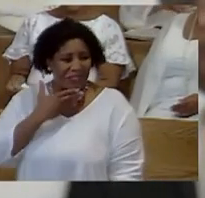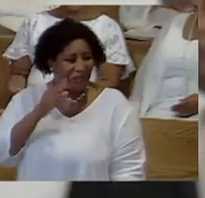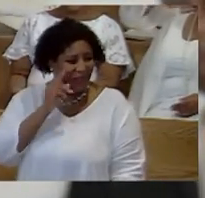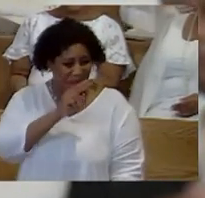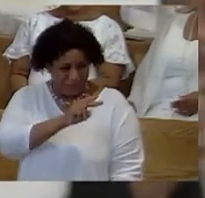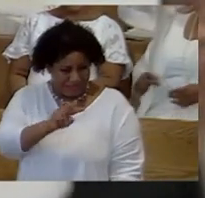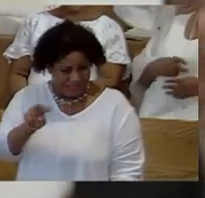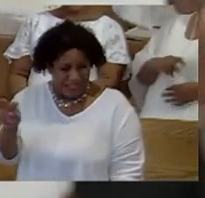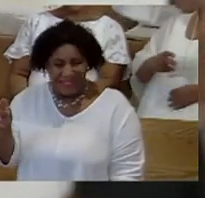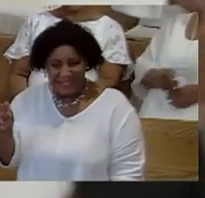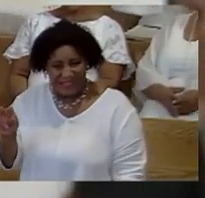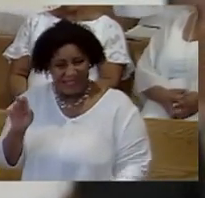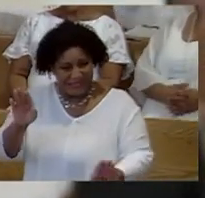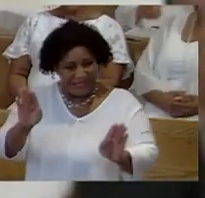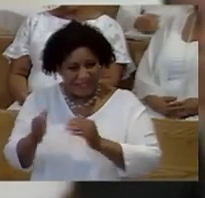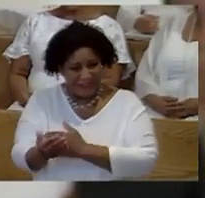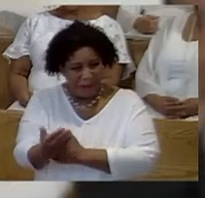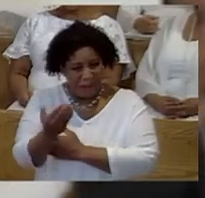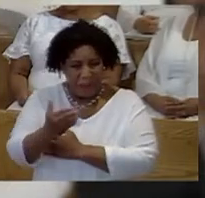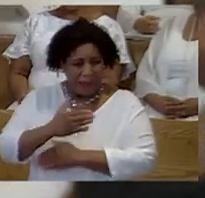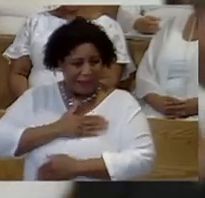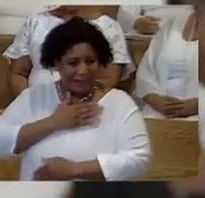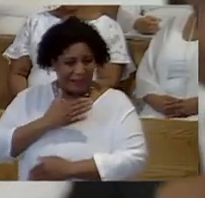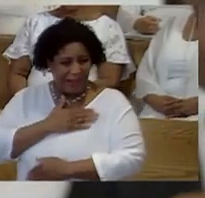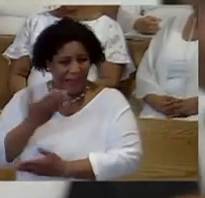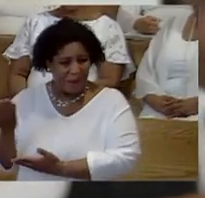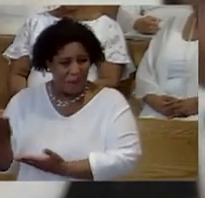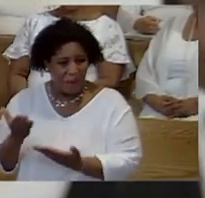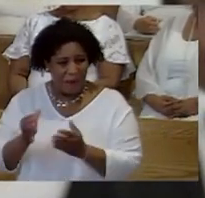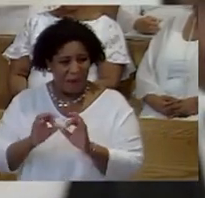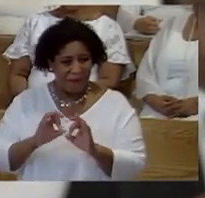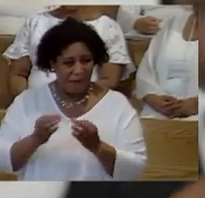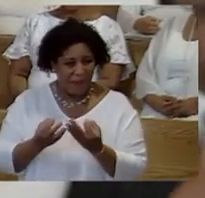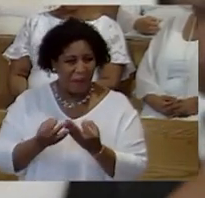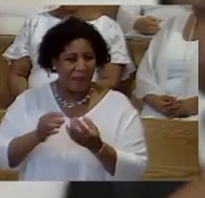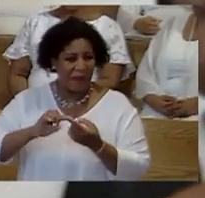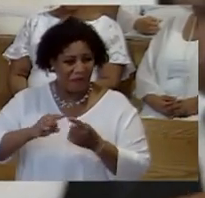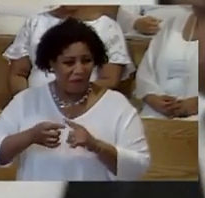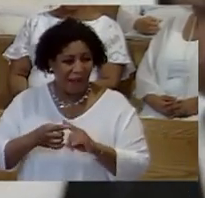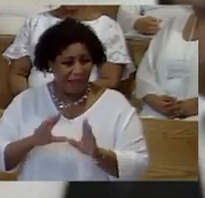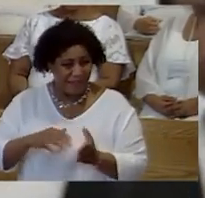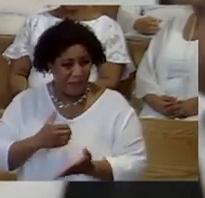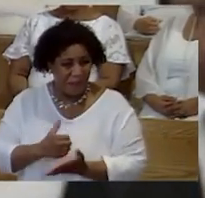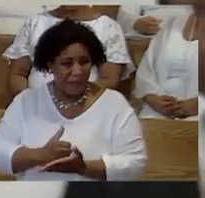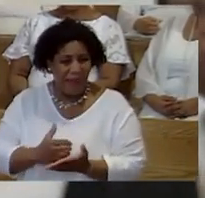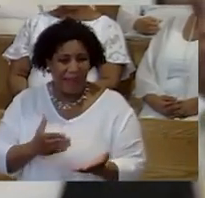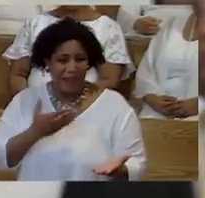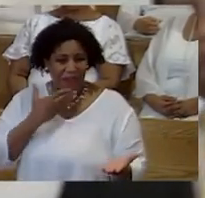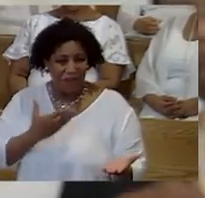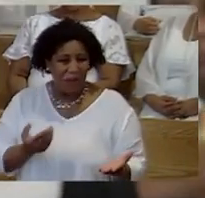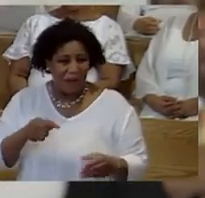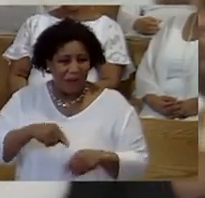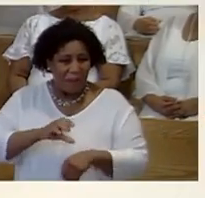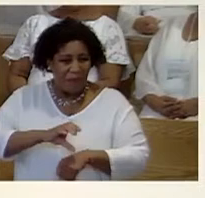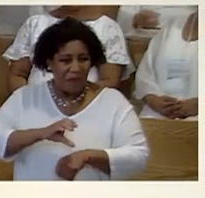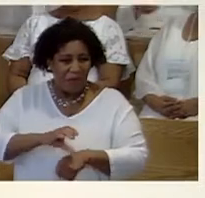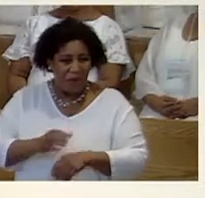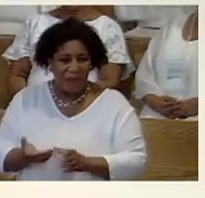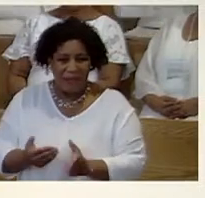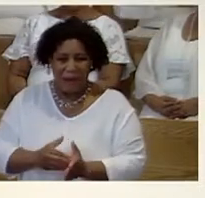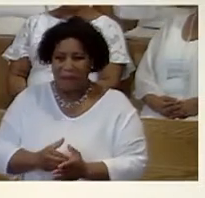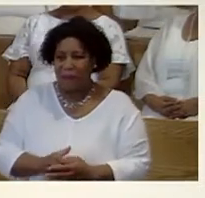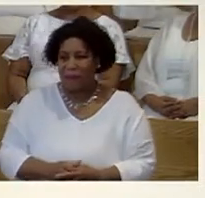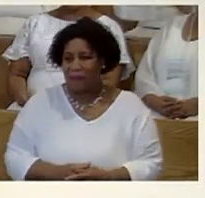everyone here on the Sunday morning. Glad that you brought your family and your friends. Amen. Just good to be in the house of the Lord one more